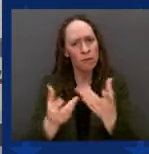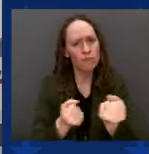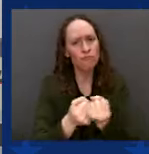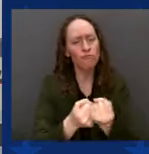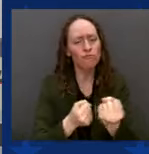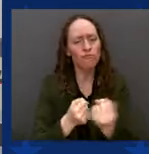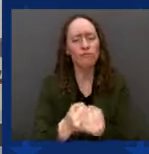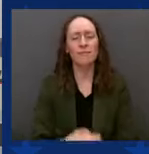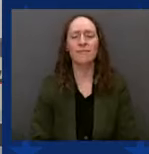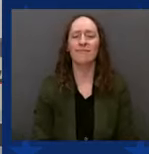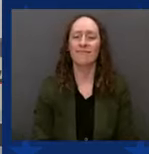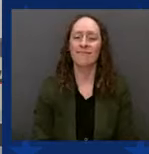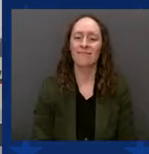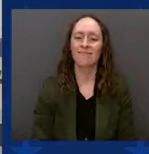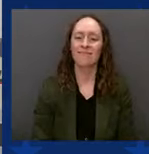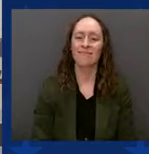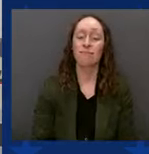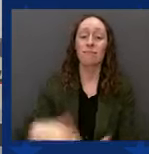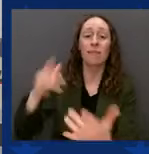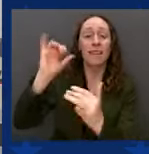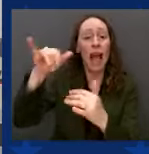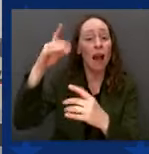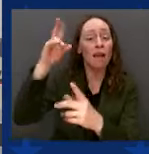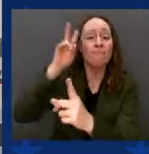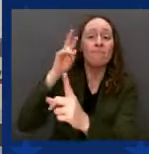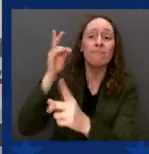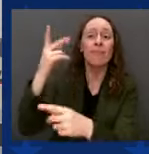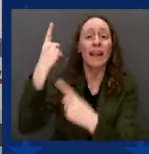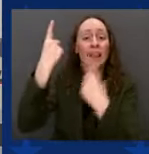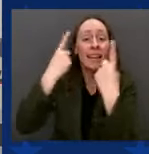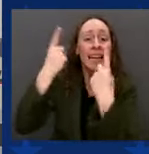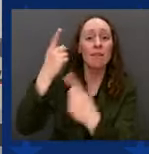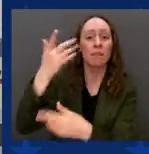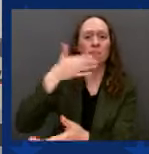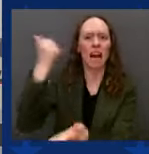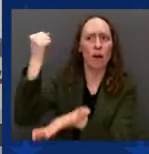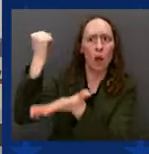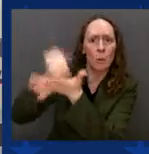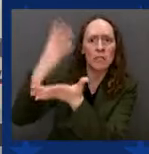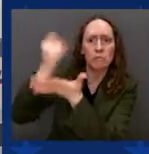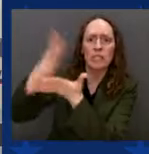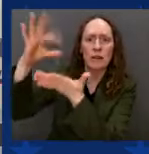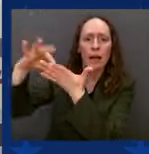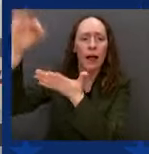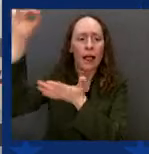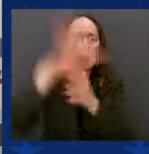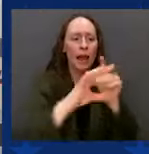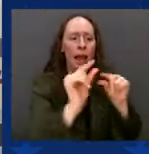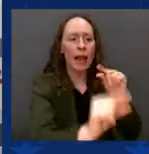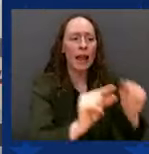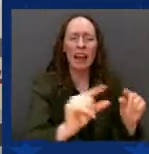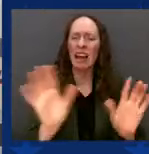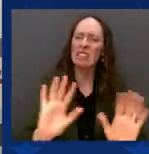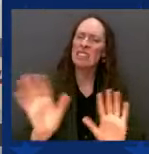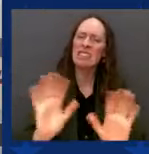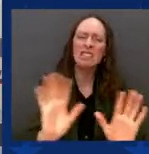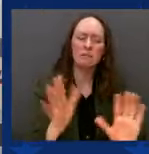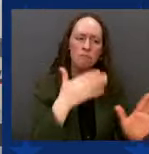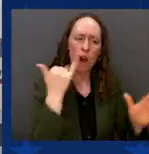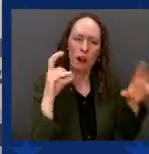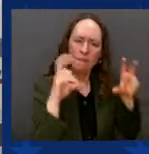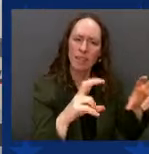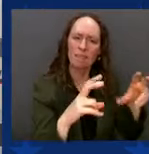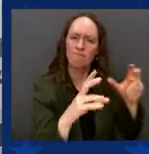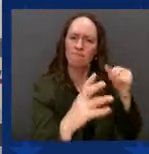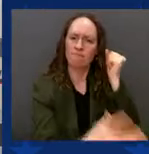a whole lot trickled down on trickle-down economics into my kitchen table for my dad. That's why I wanted to come here today to lay out the next part of my economic